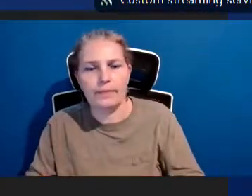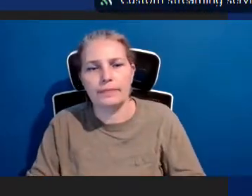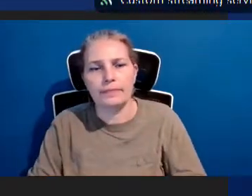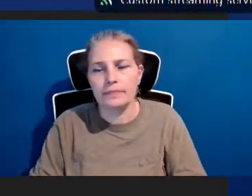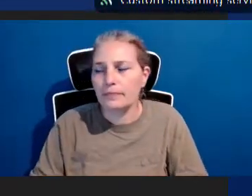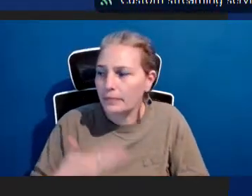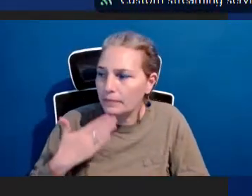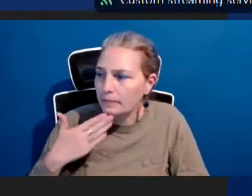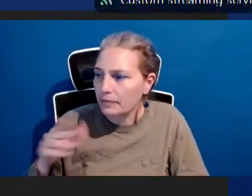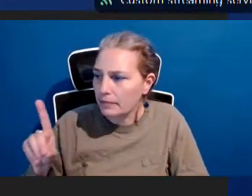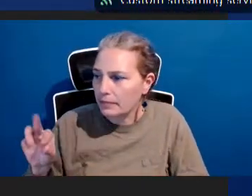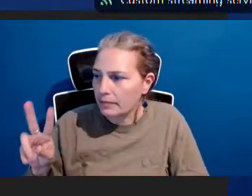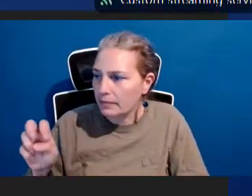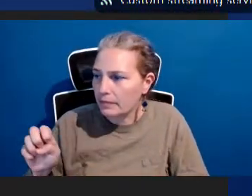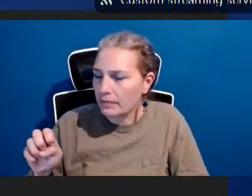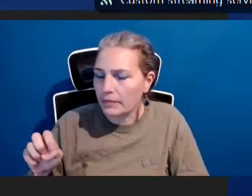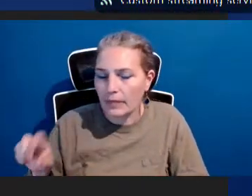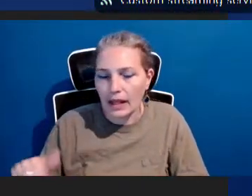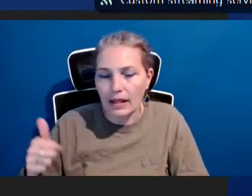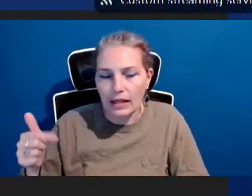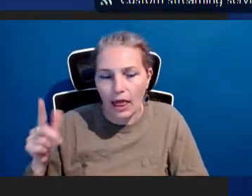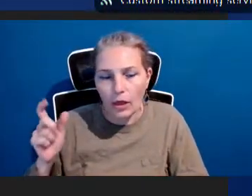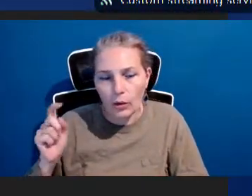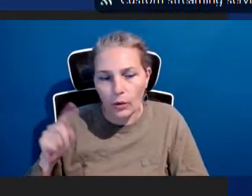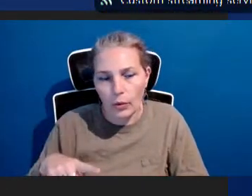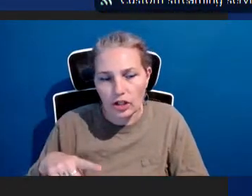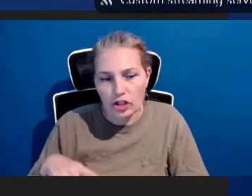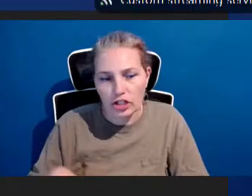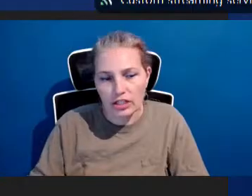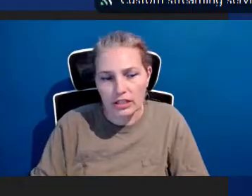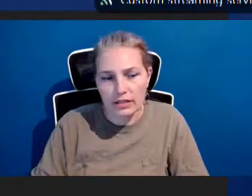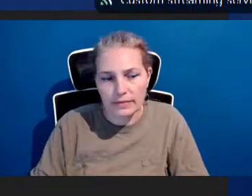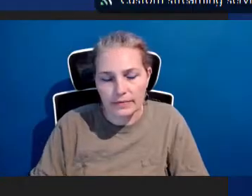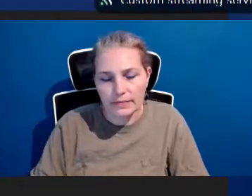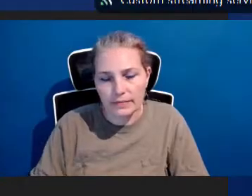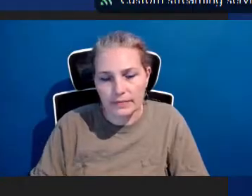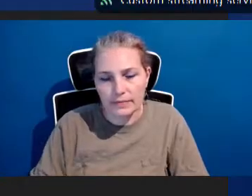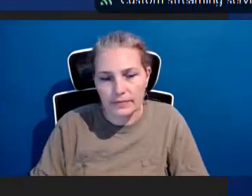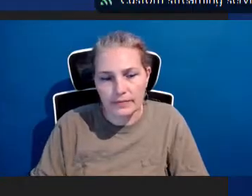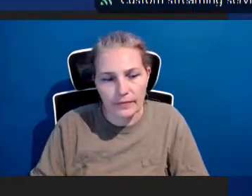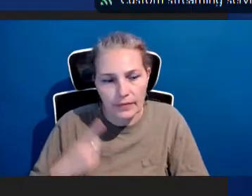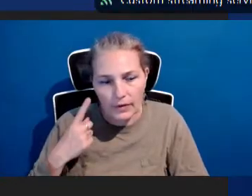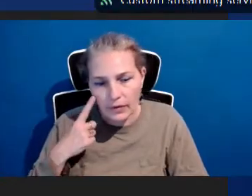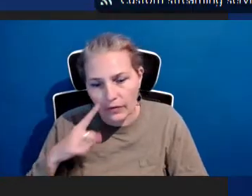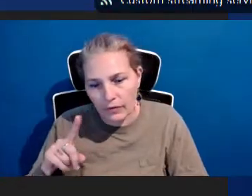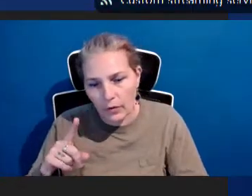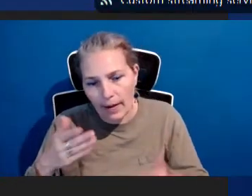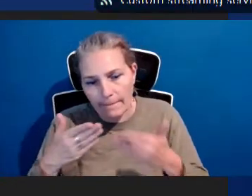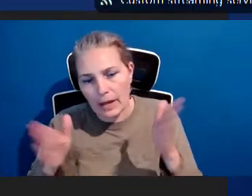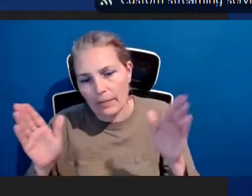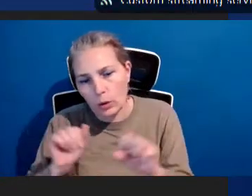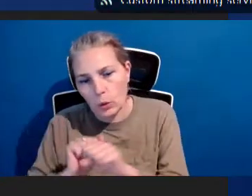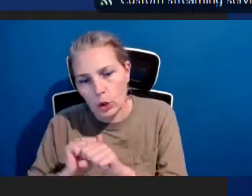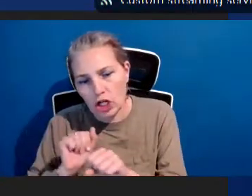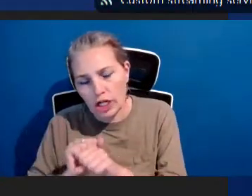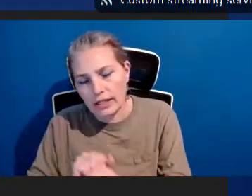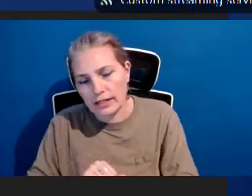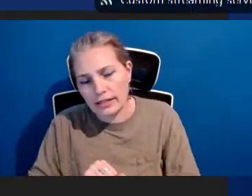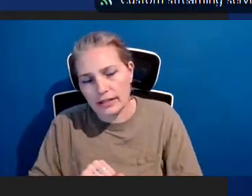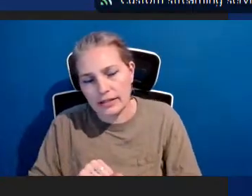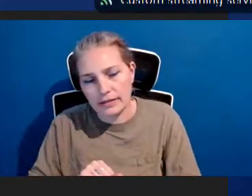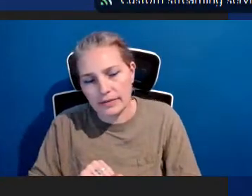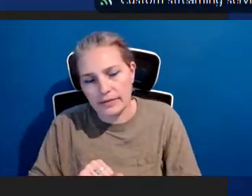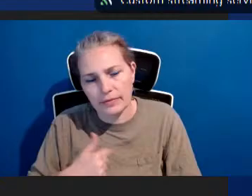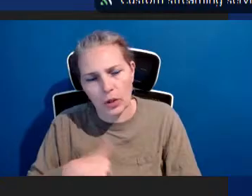Thank you, Dave. We have another question, and this question is for Public Works. And it